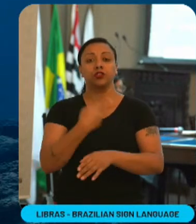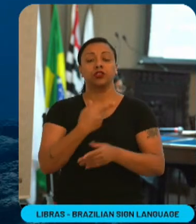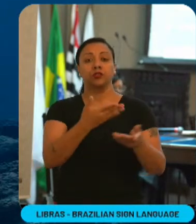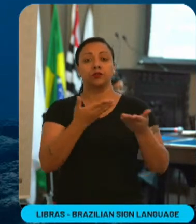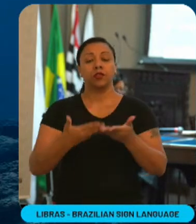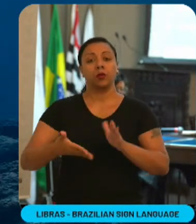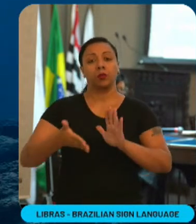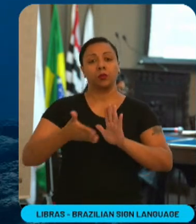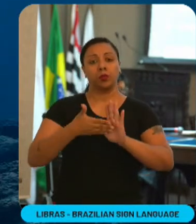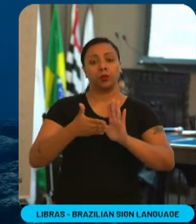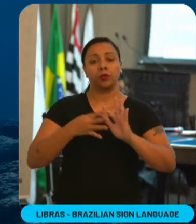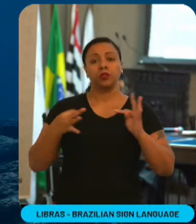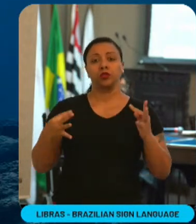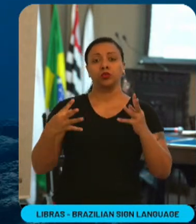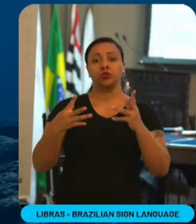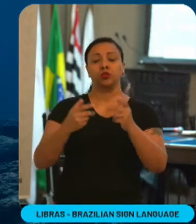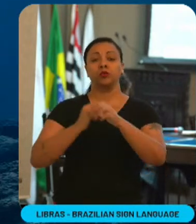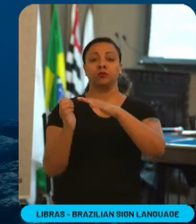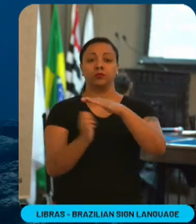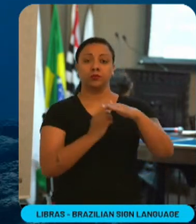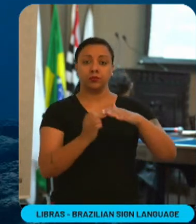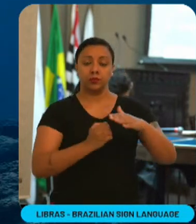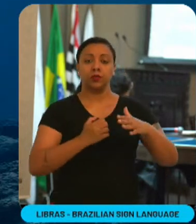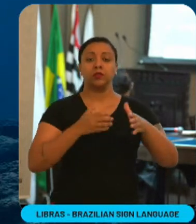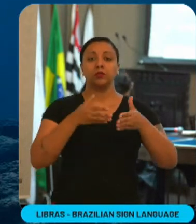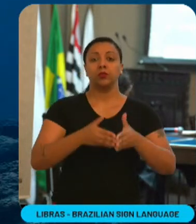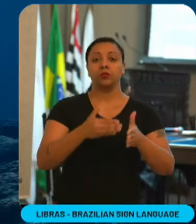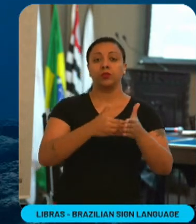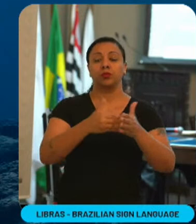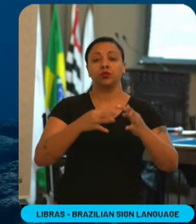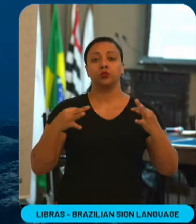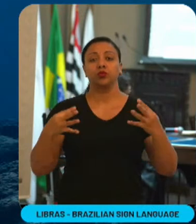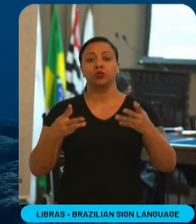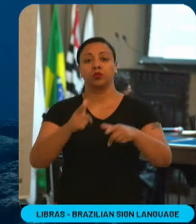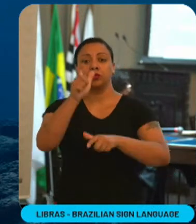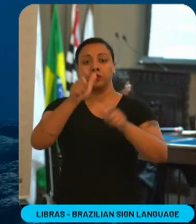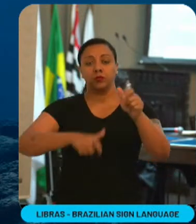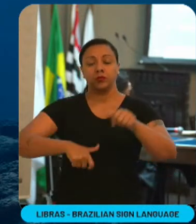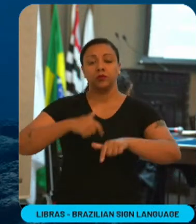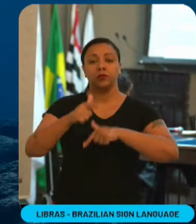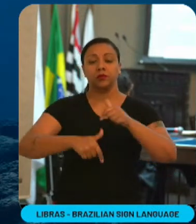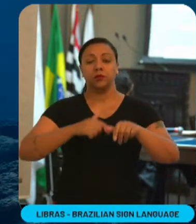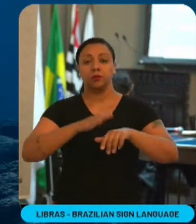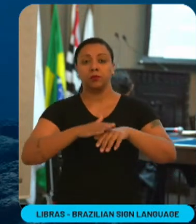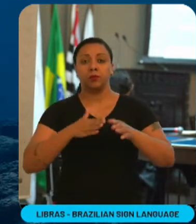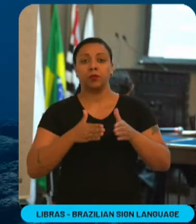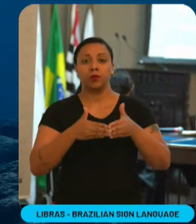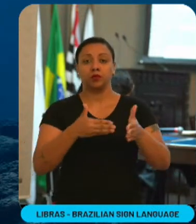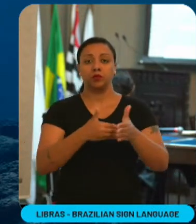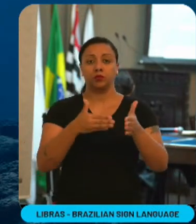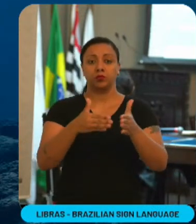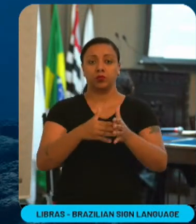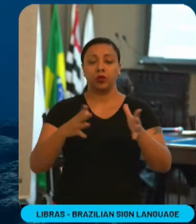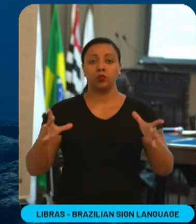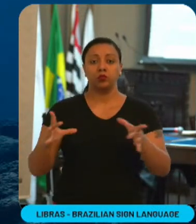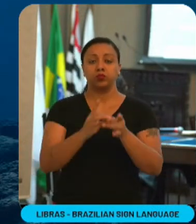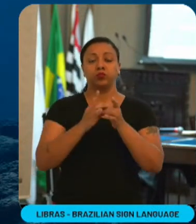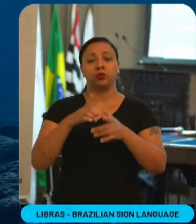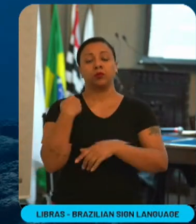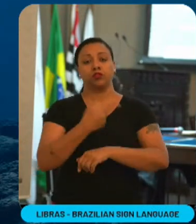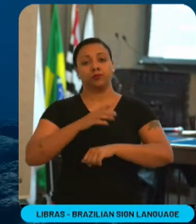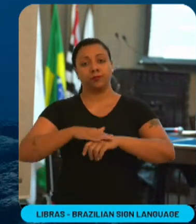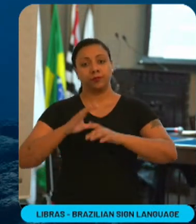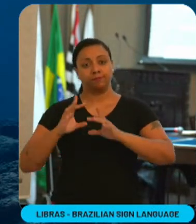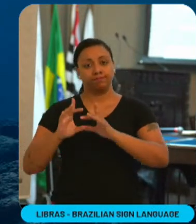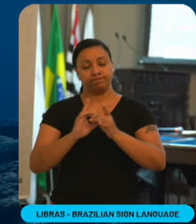of the hidrovias is that all port operators and all the operators in the port of Santos get together, so